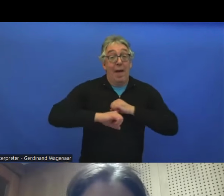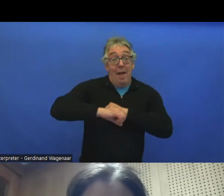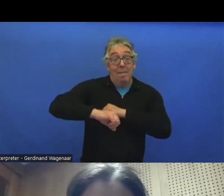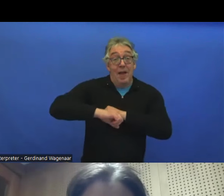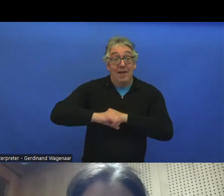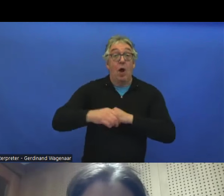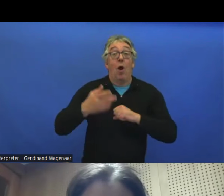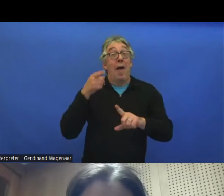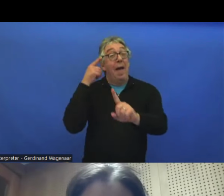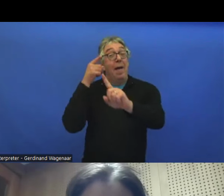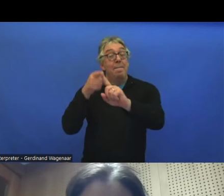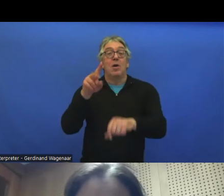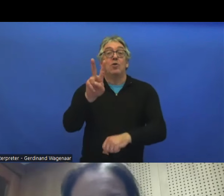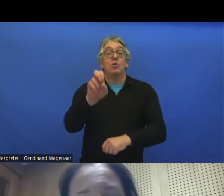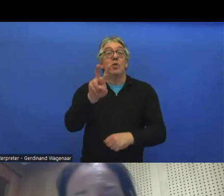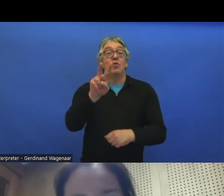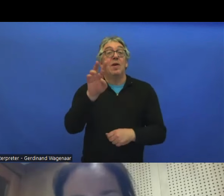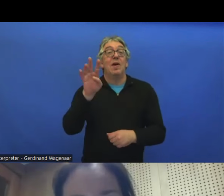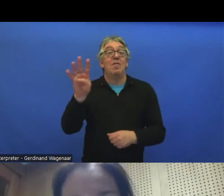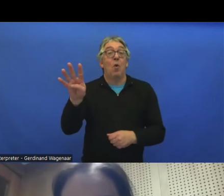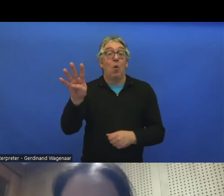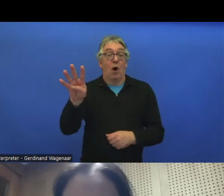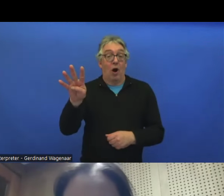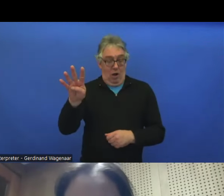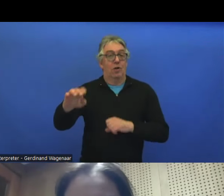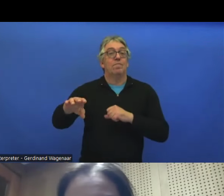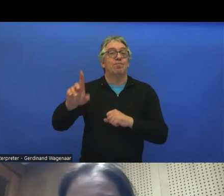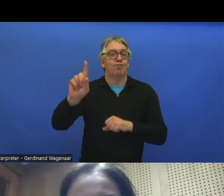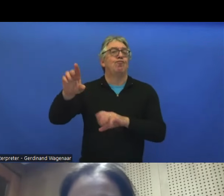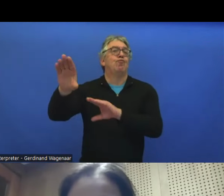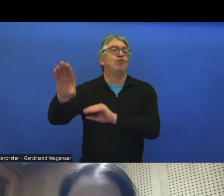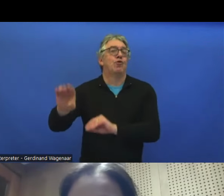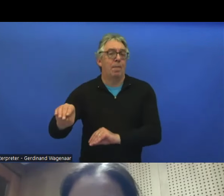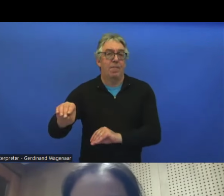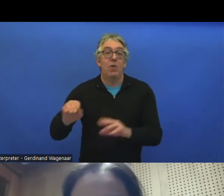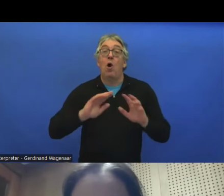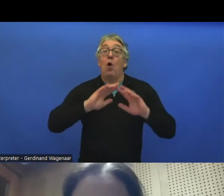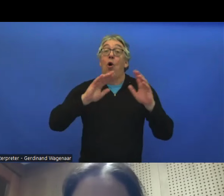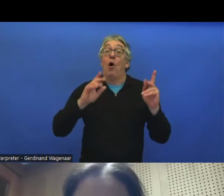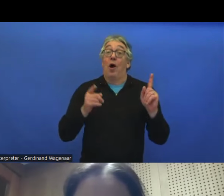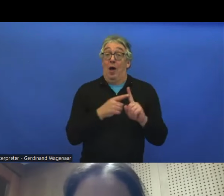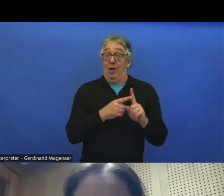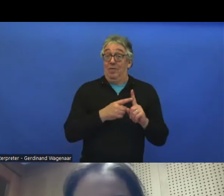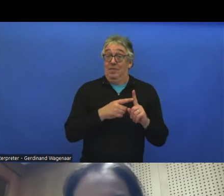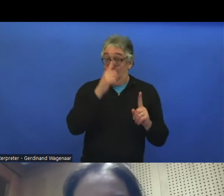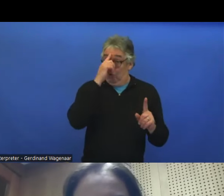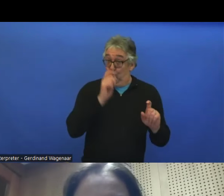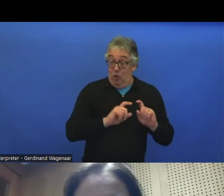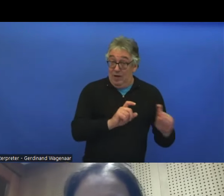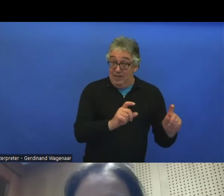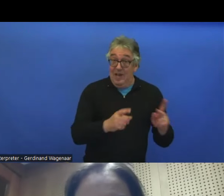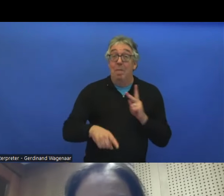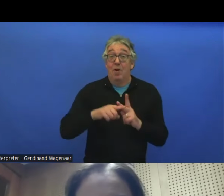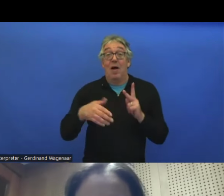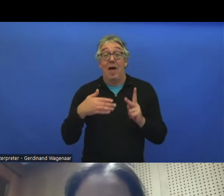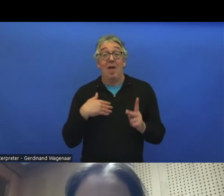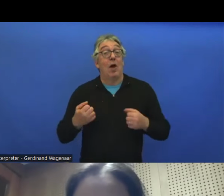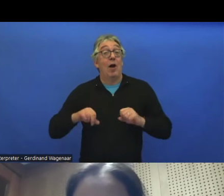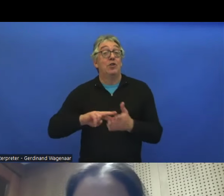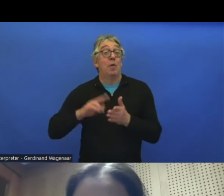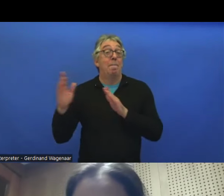I should say, the campaign was accompanied by a global action plan to end statelessness. And this includes